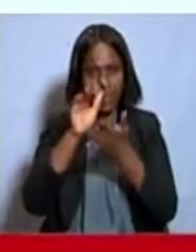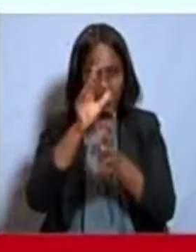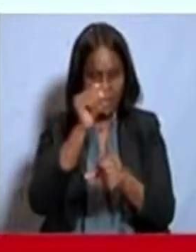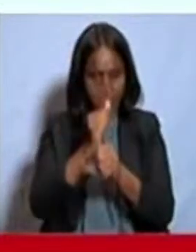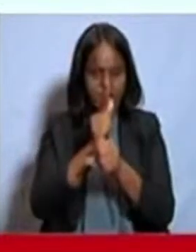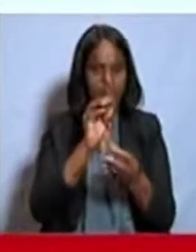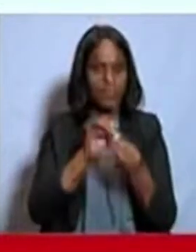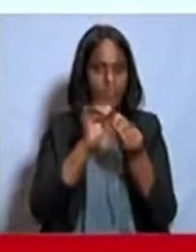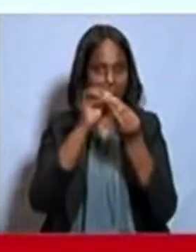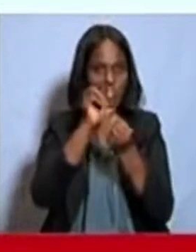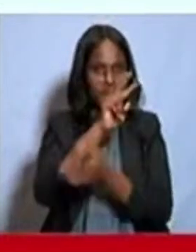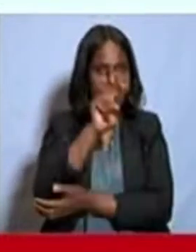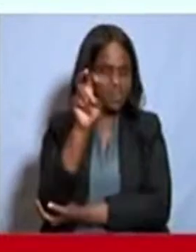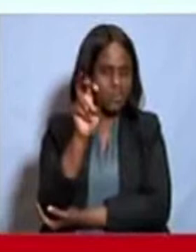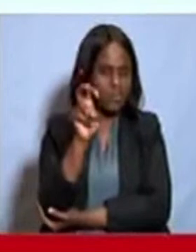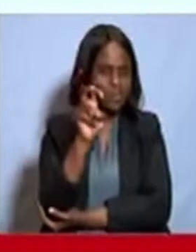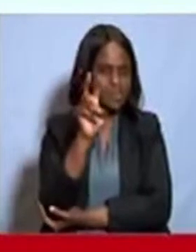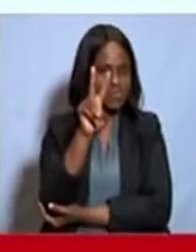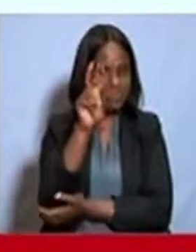a total of